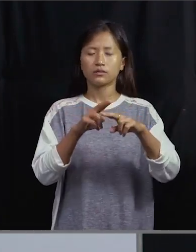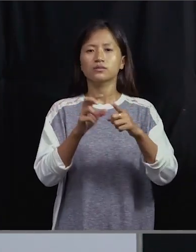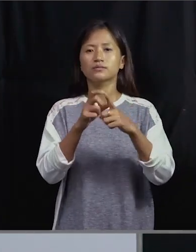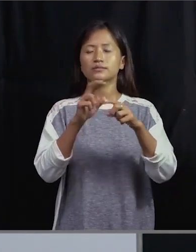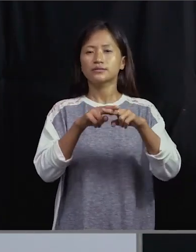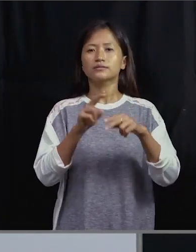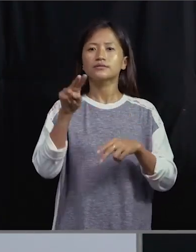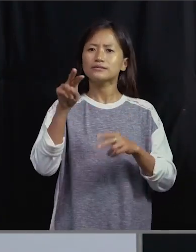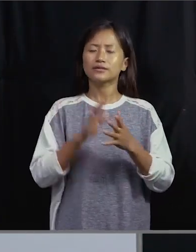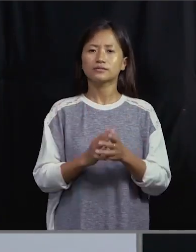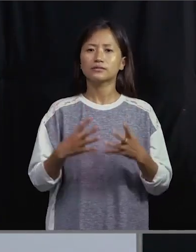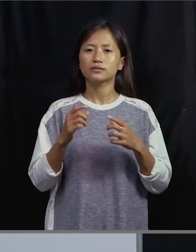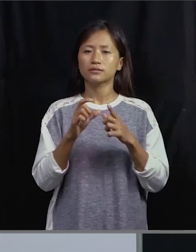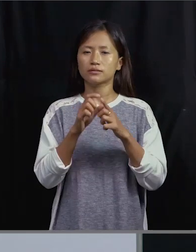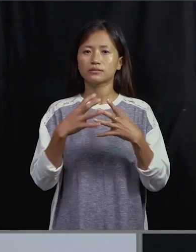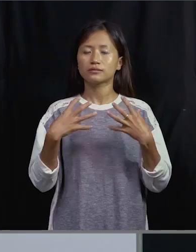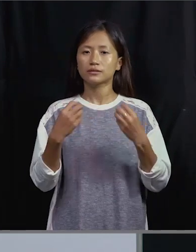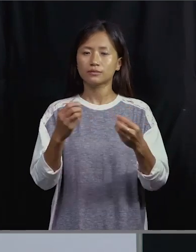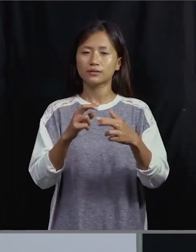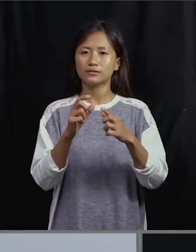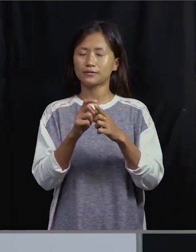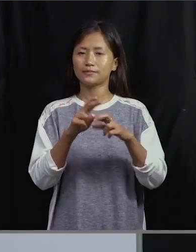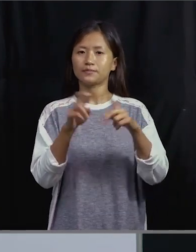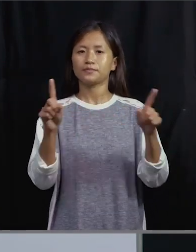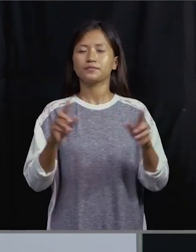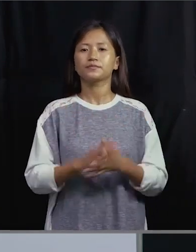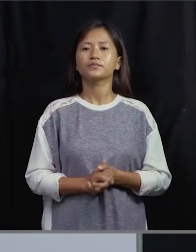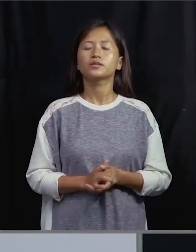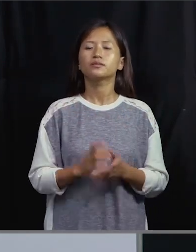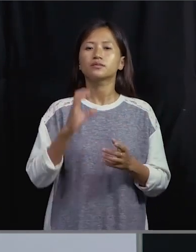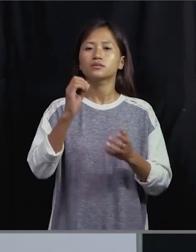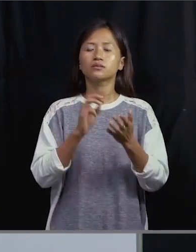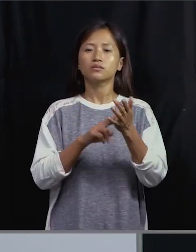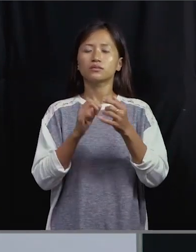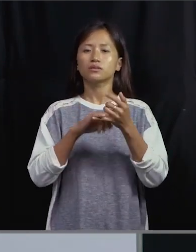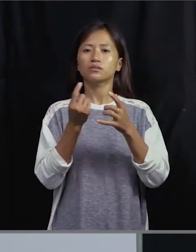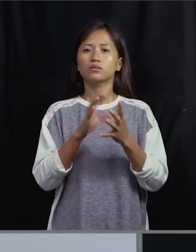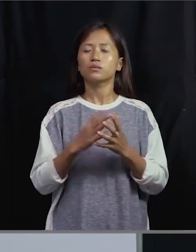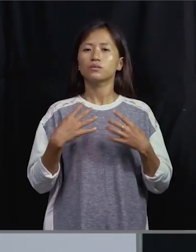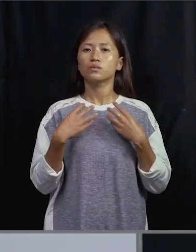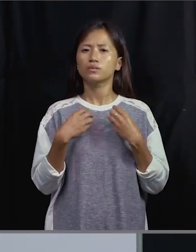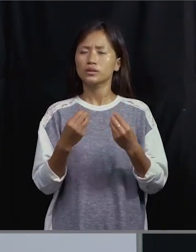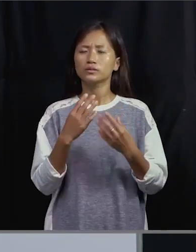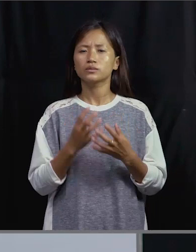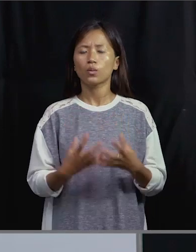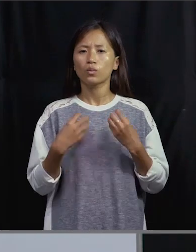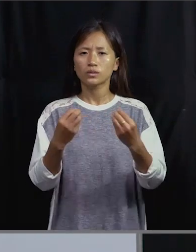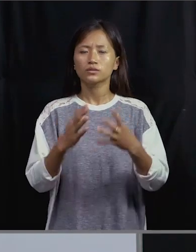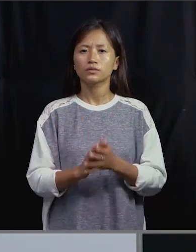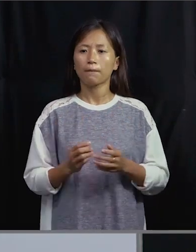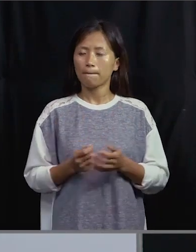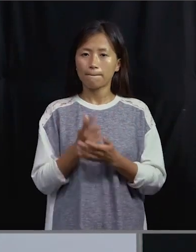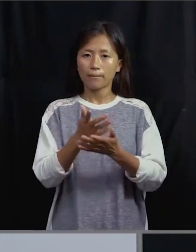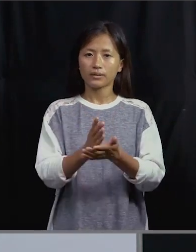the quantity of a commodity a consumer is willing to buy at a